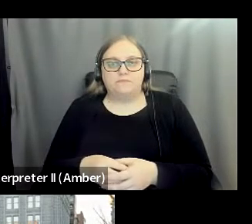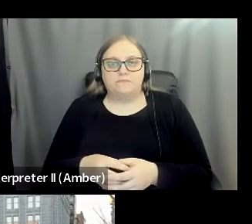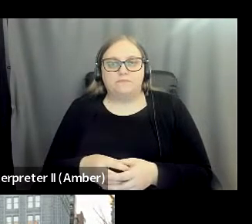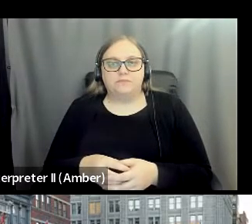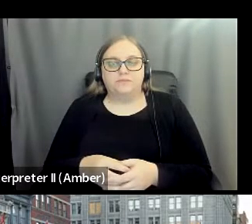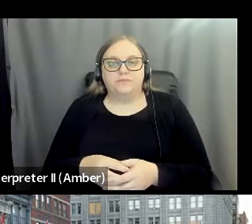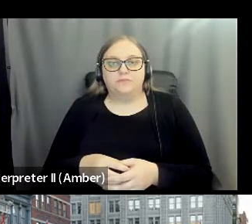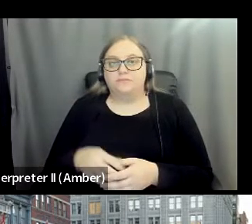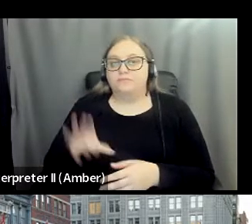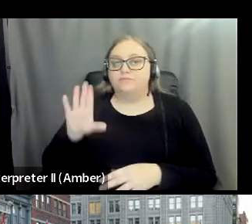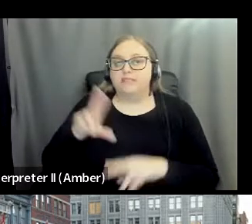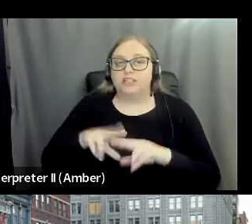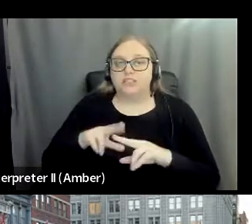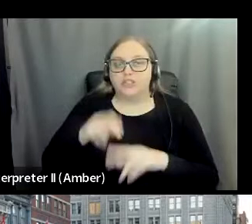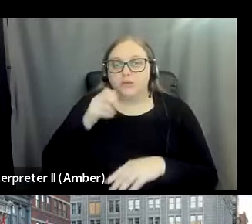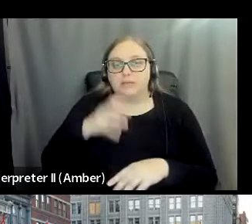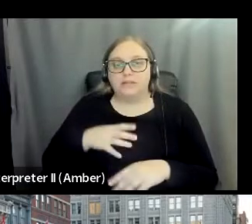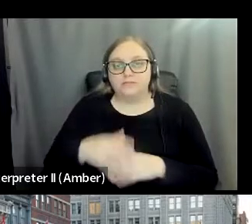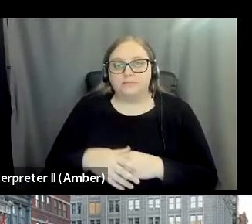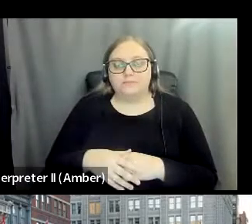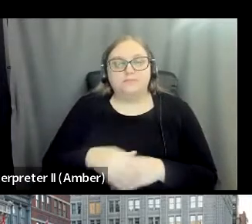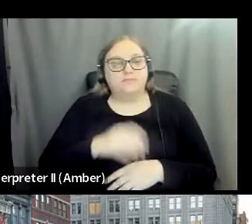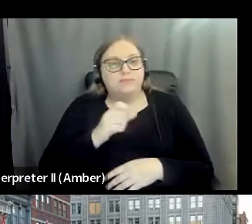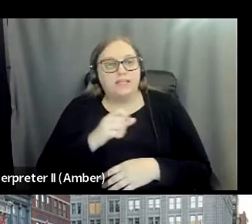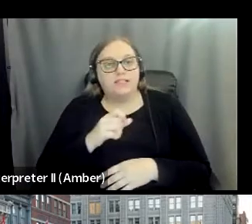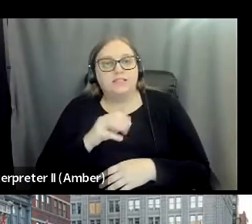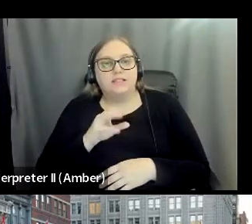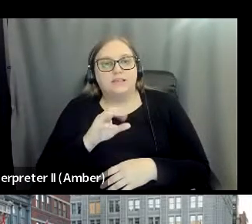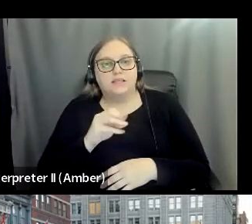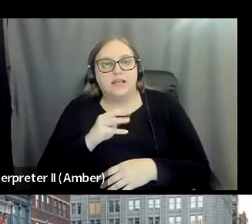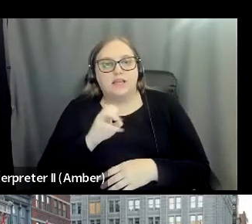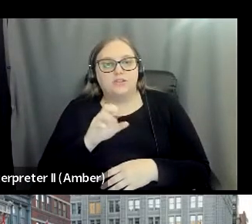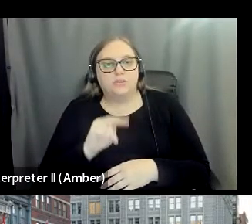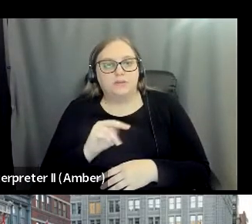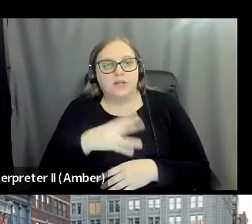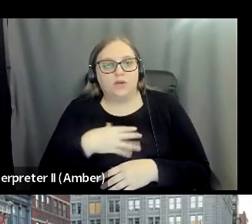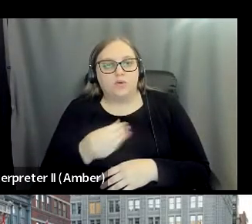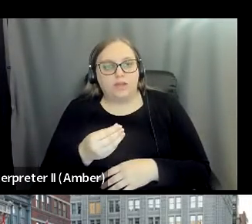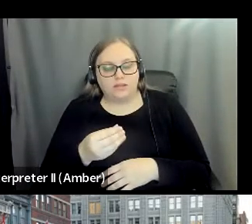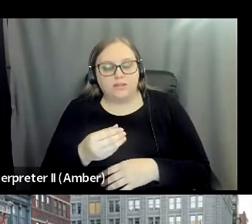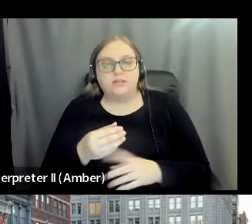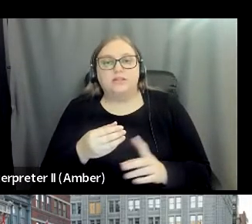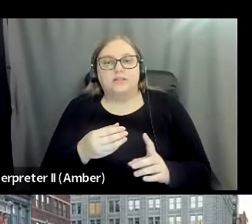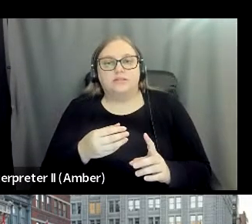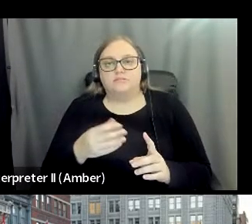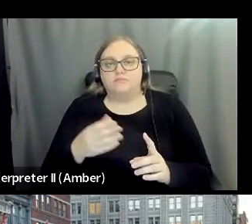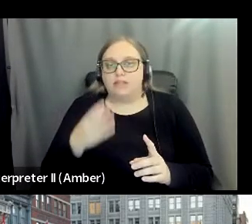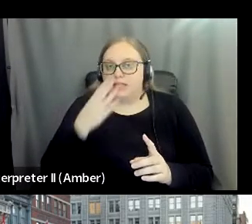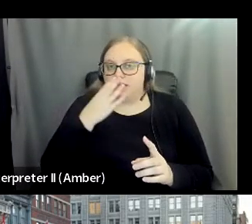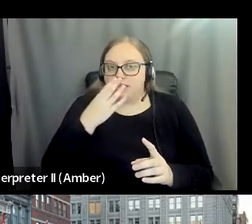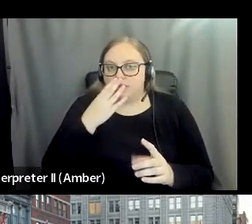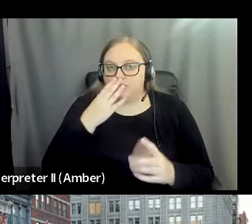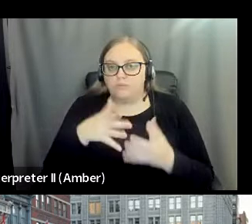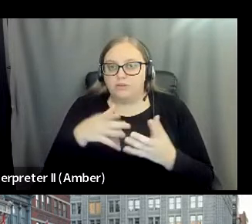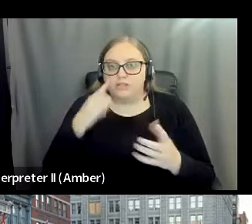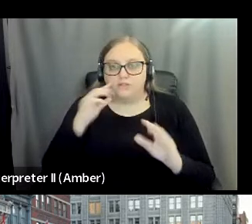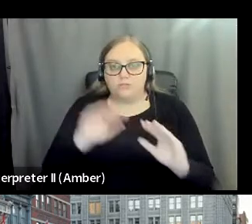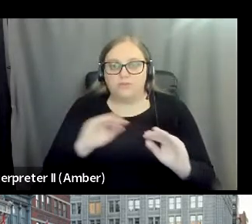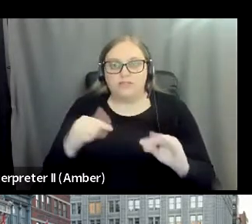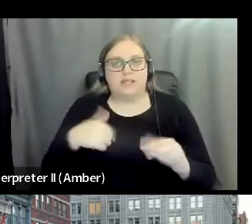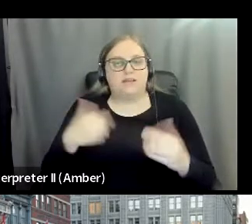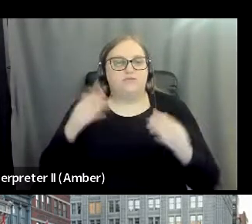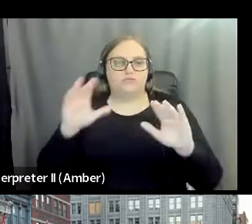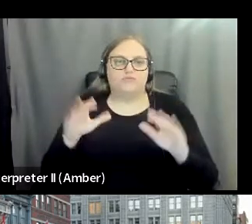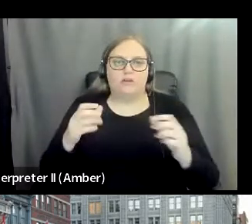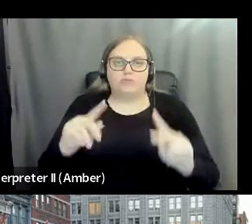Mr. Chairman, Yes. Councilmember White. I appreciate you moving this. I've had the great opportunity to work